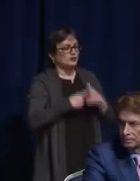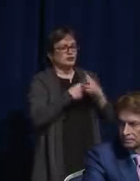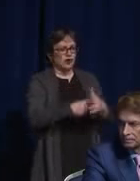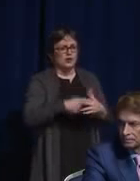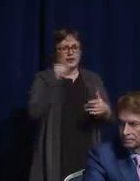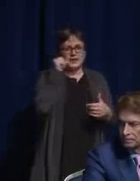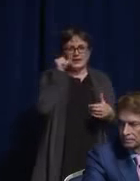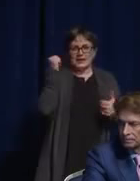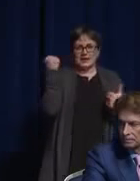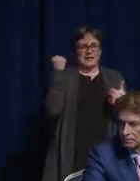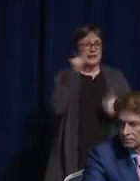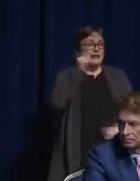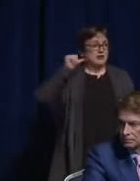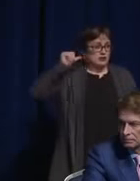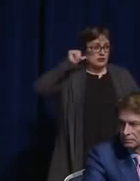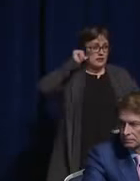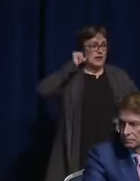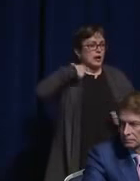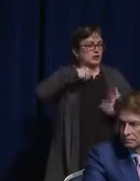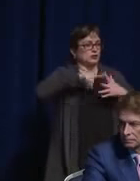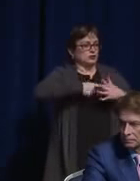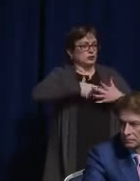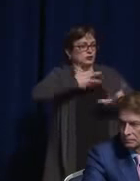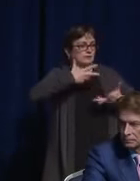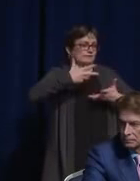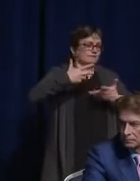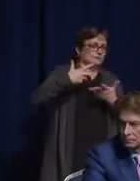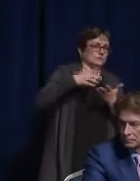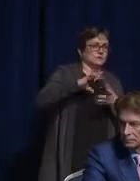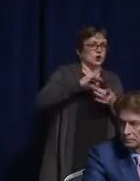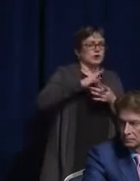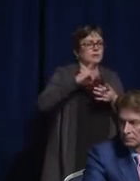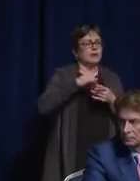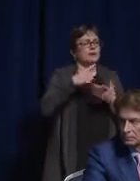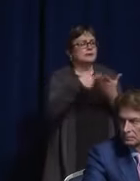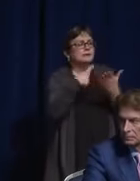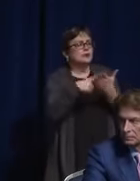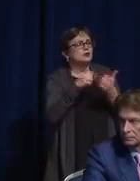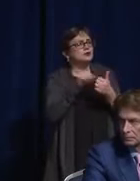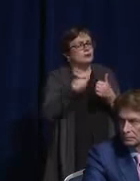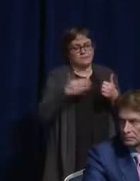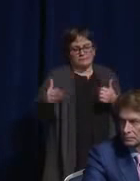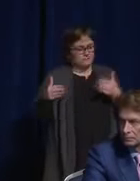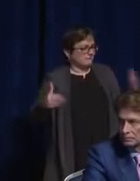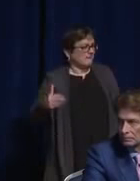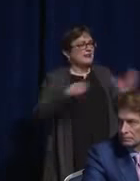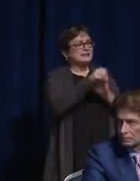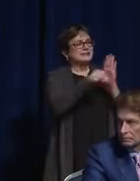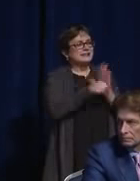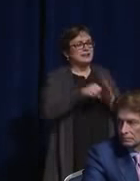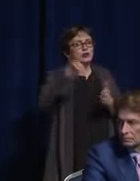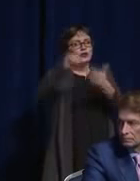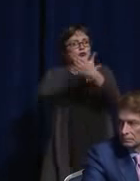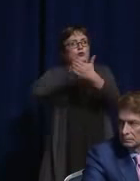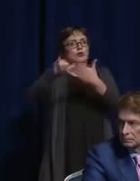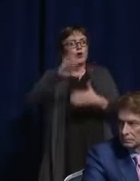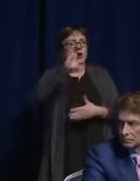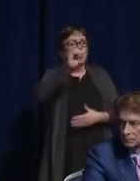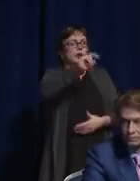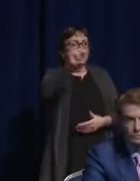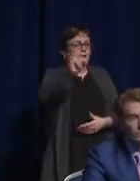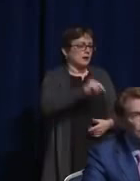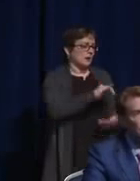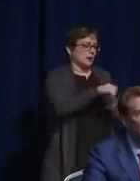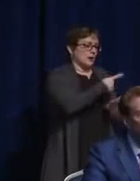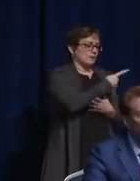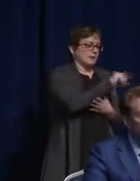want to reiterate that we're in conversations with our neighboring states, in particular New York, Connecticut, Pennsylvania, to make an